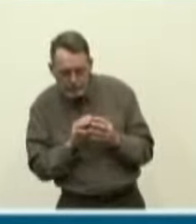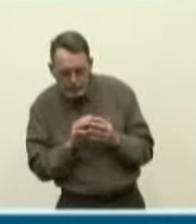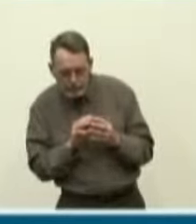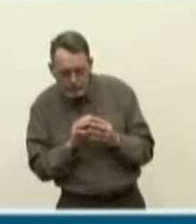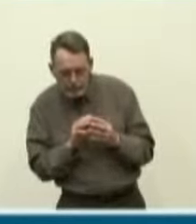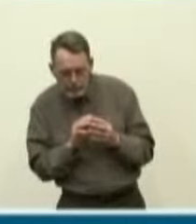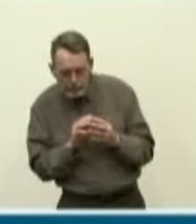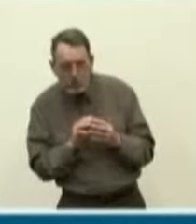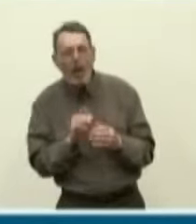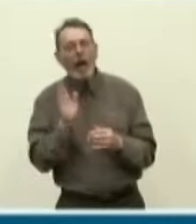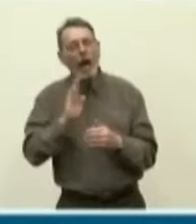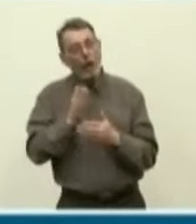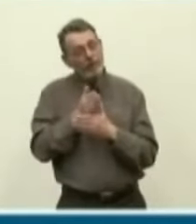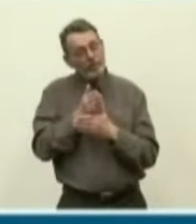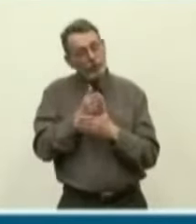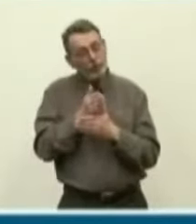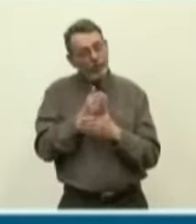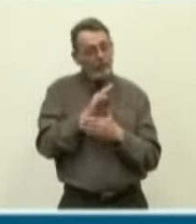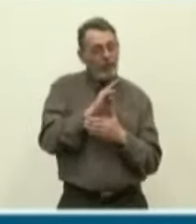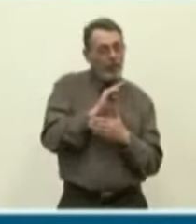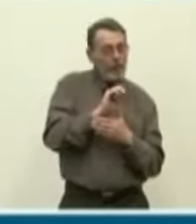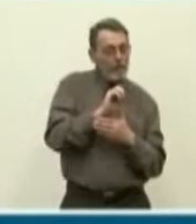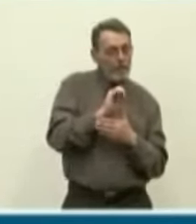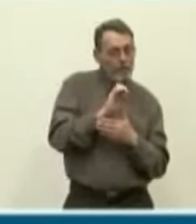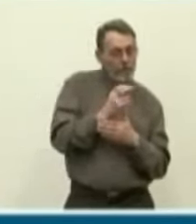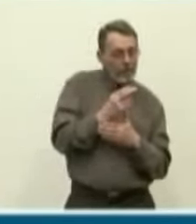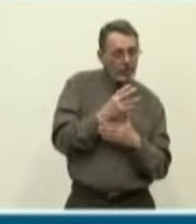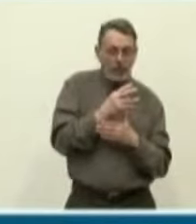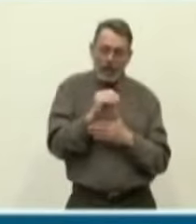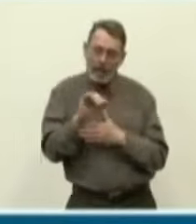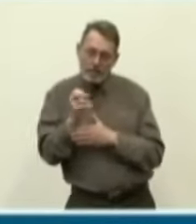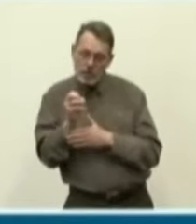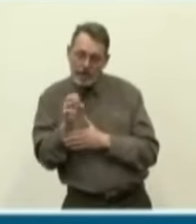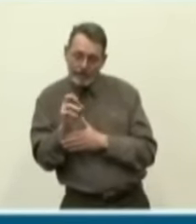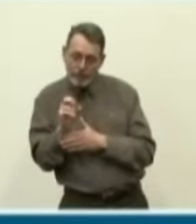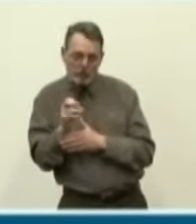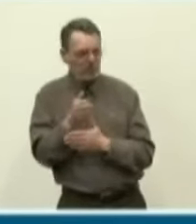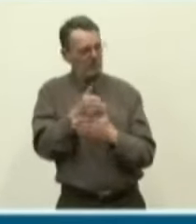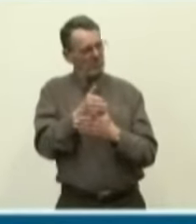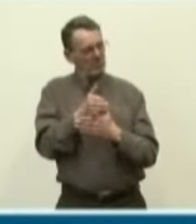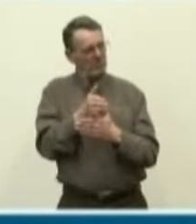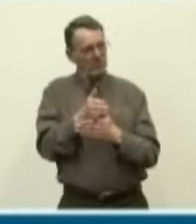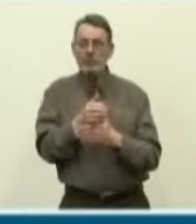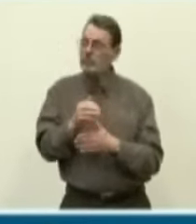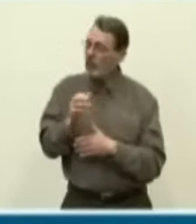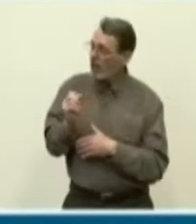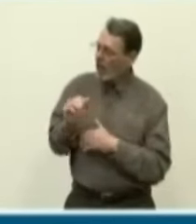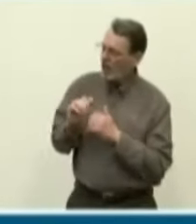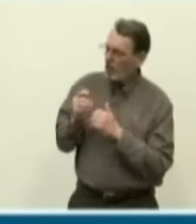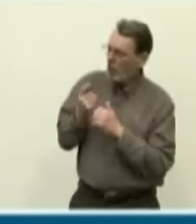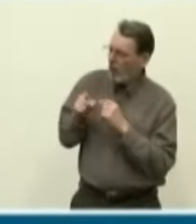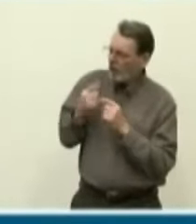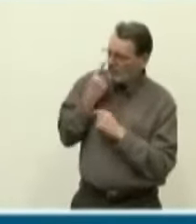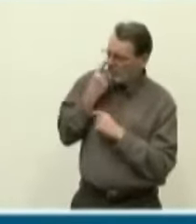I was between Beach Street and Jefferson Street, about midway on the street. And then how long ago was this?